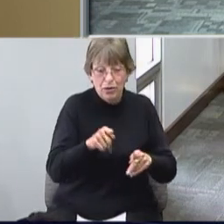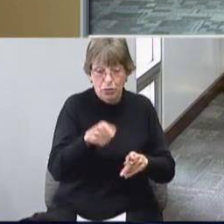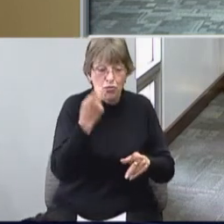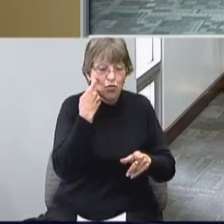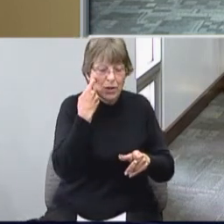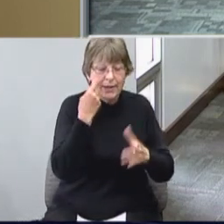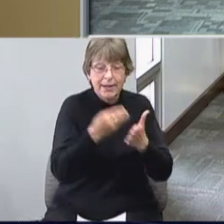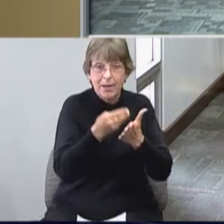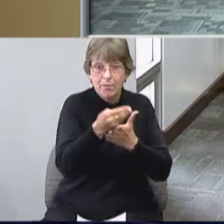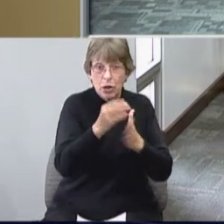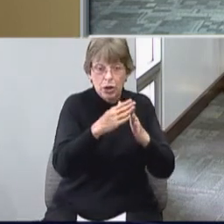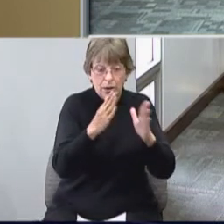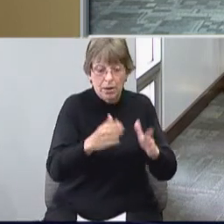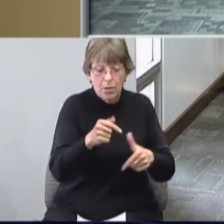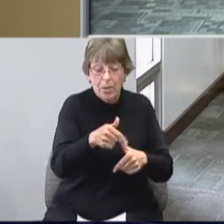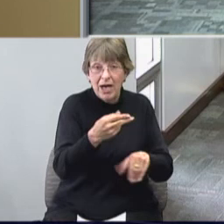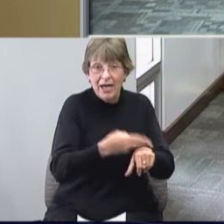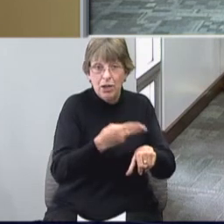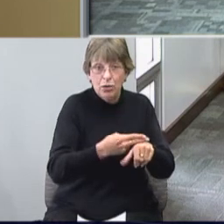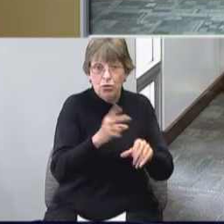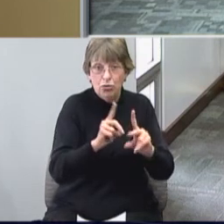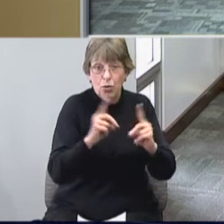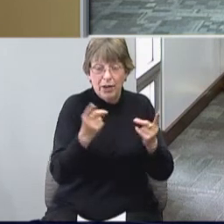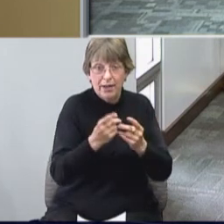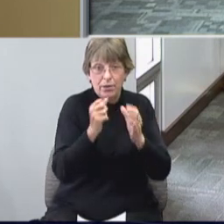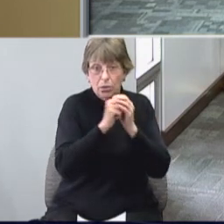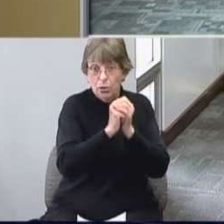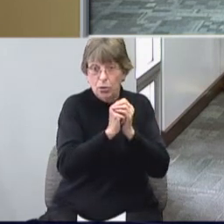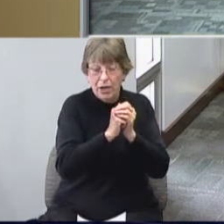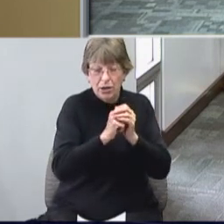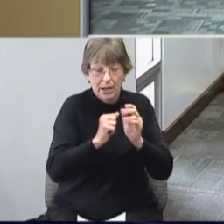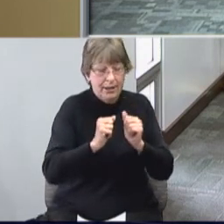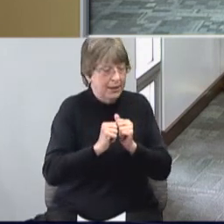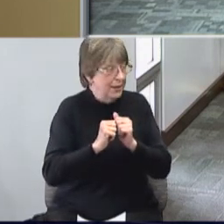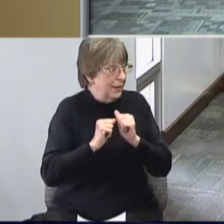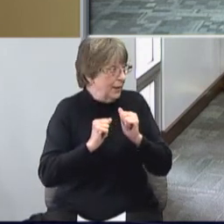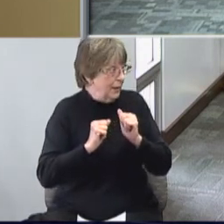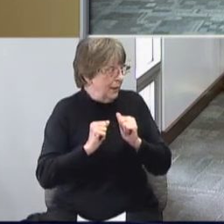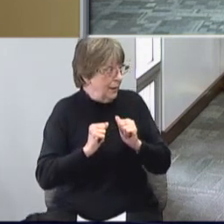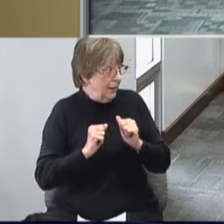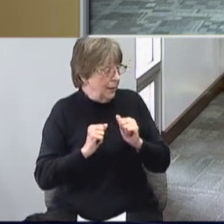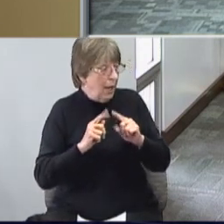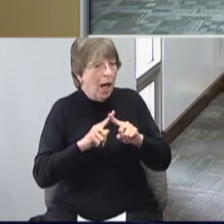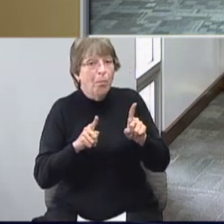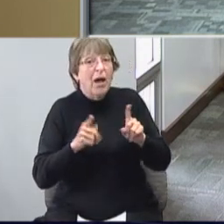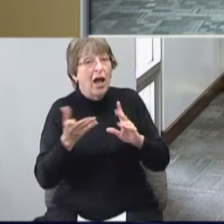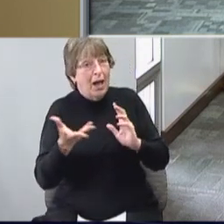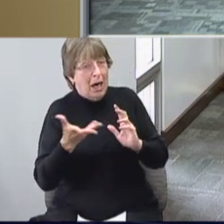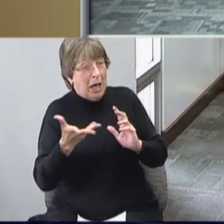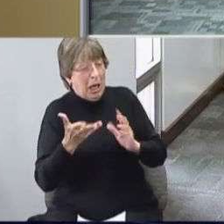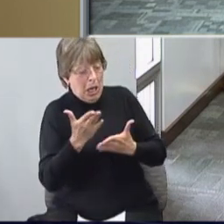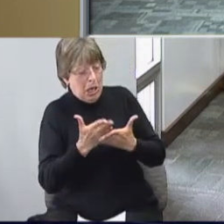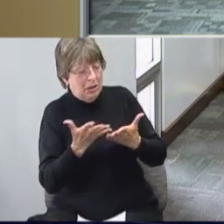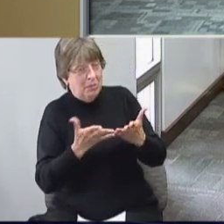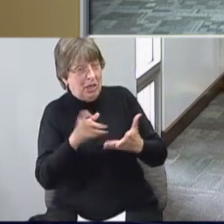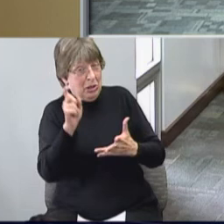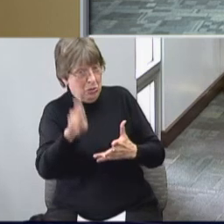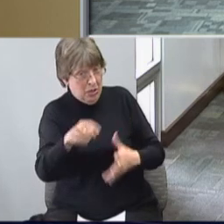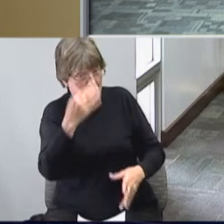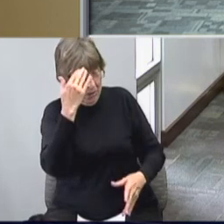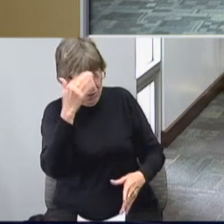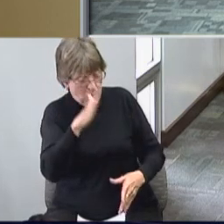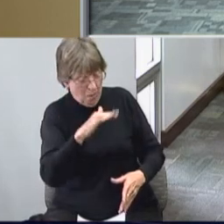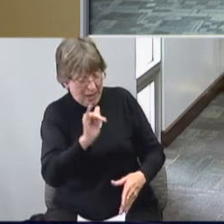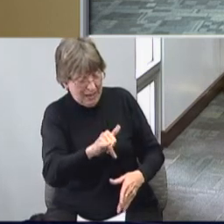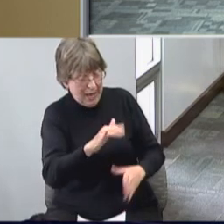purchased a property in a historic district, congratulations. But here are some things that you need to know about